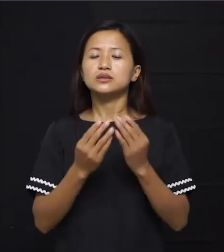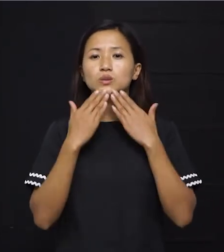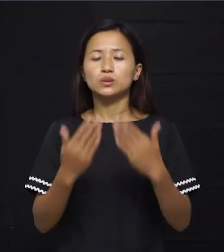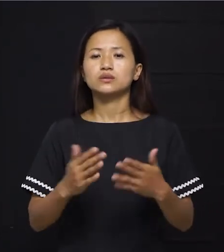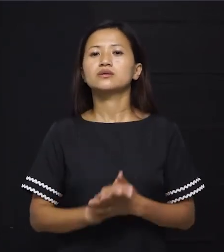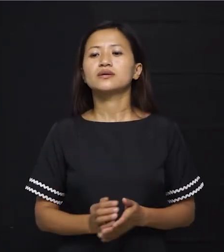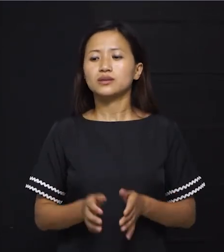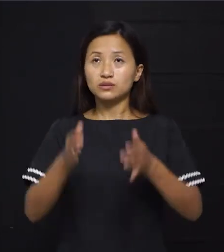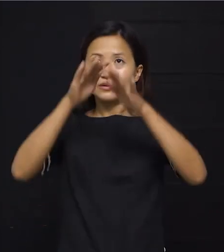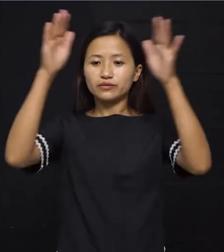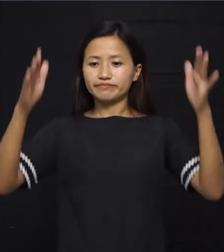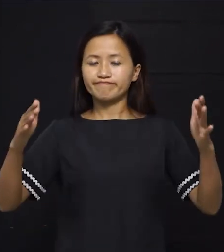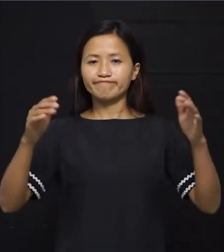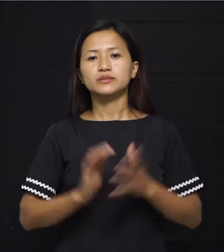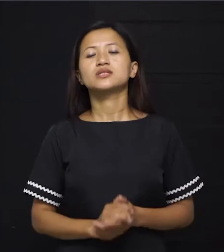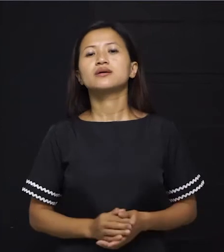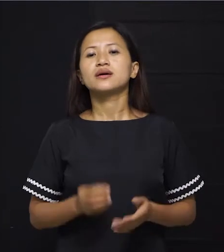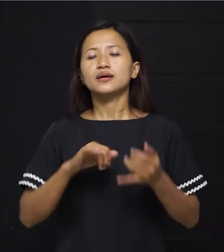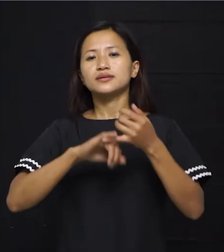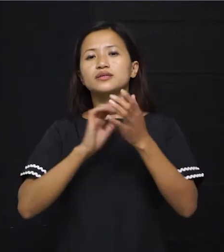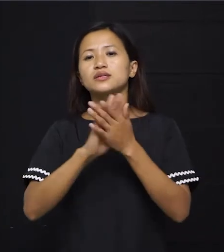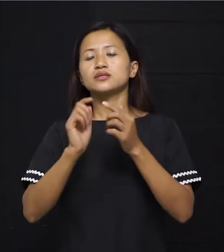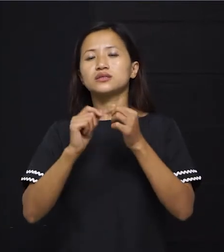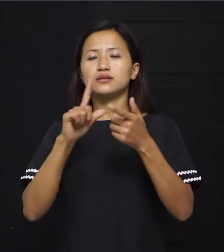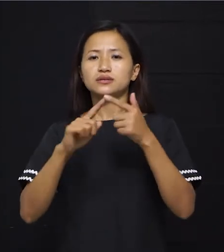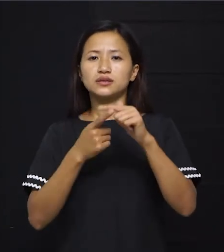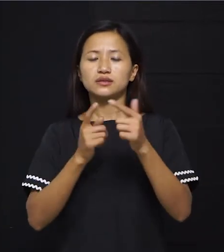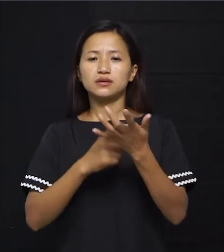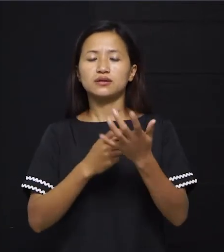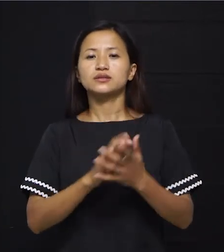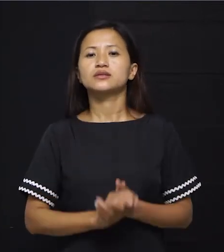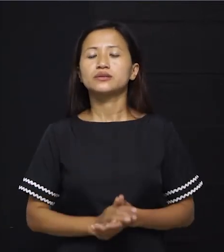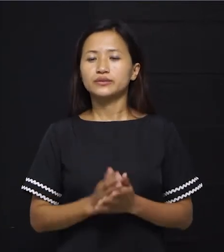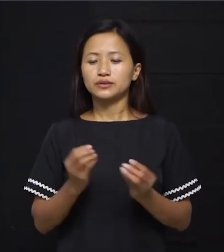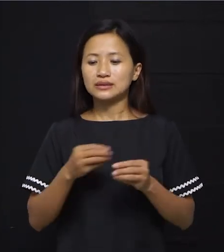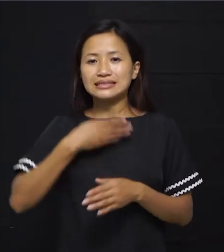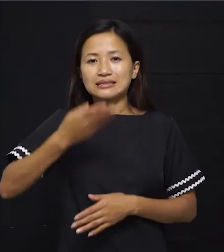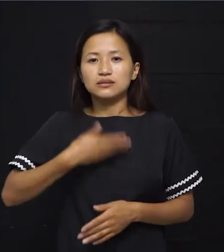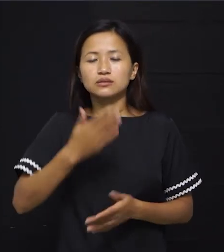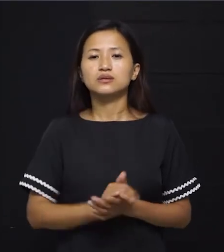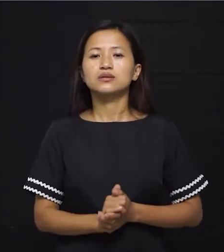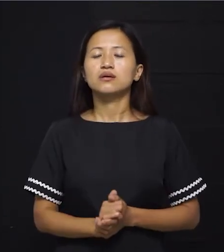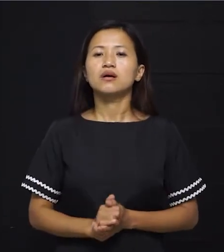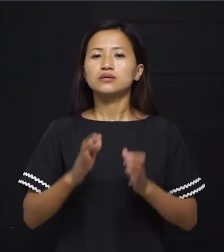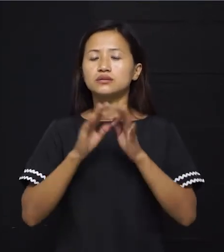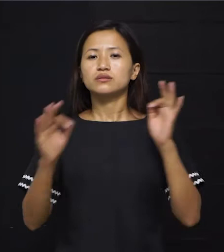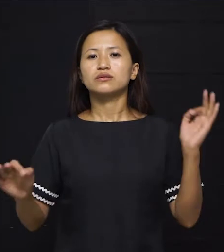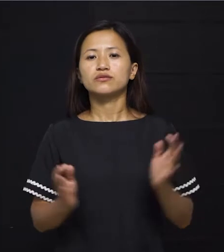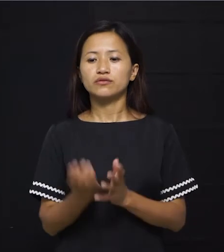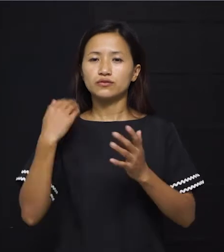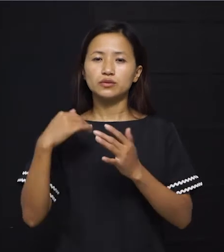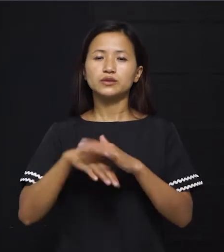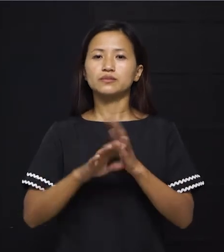gives shelter to the people. So they always use this. And we are dealing with a story that was not formed in the